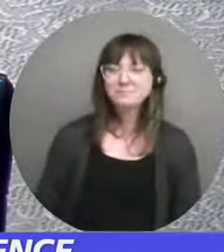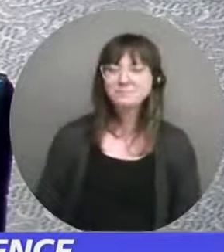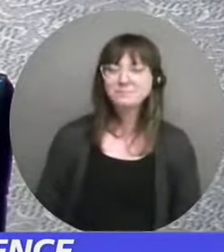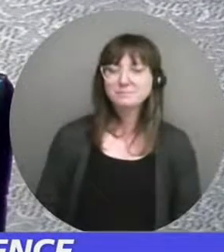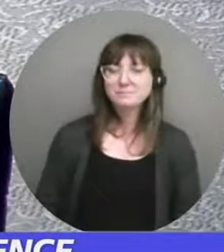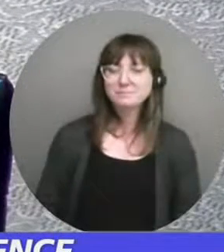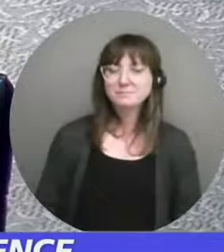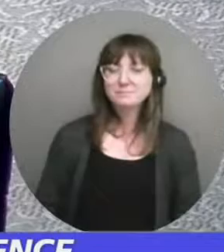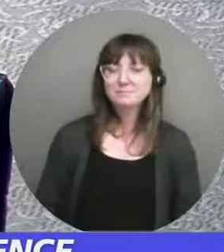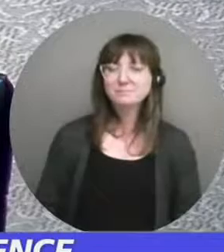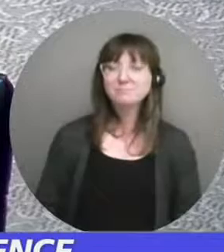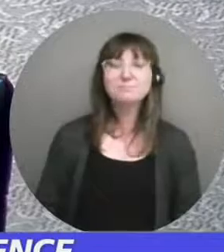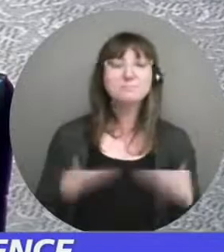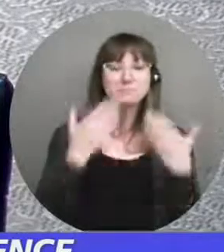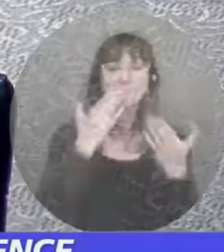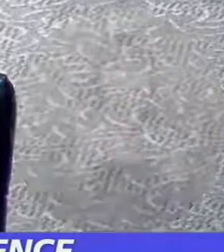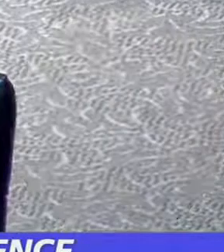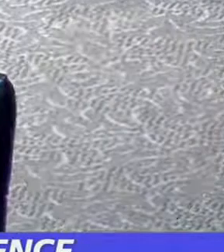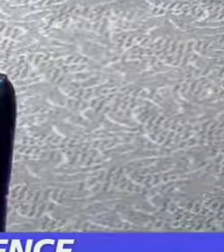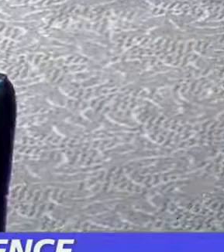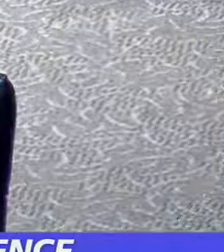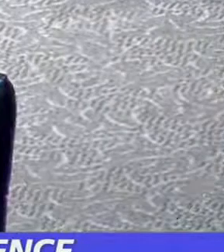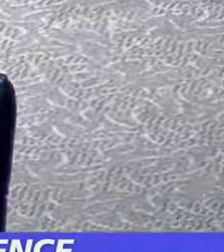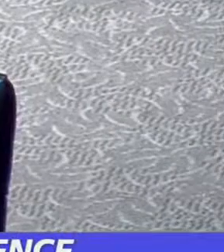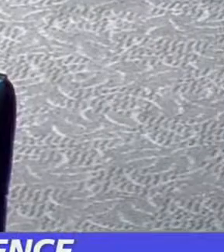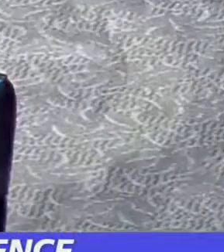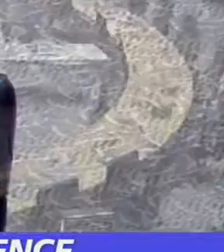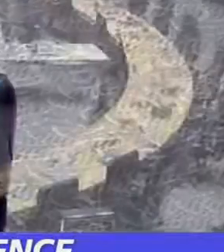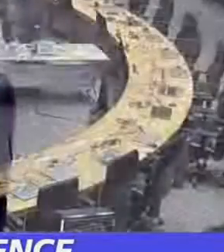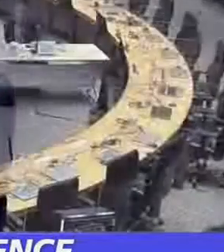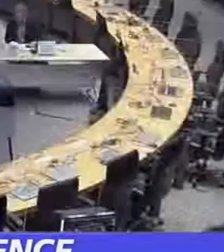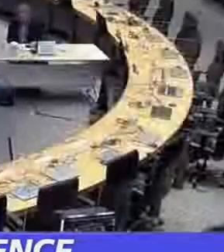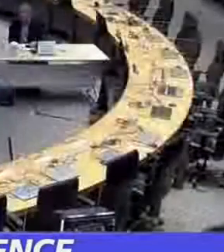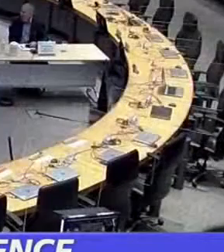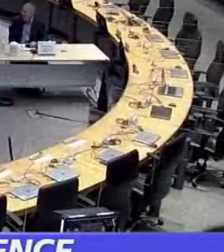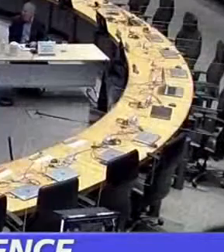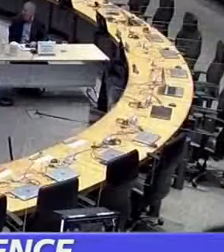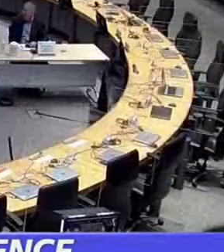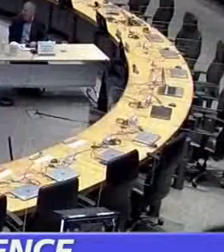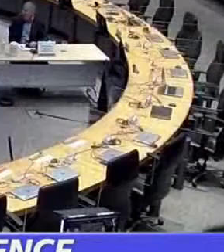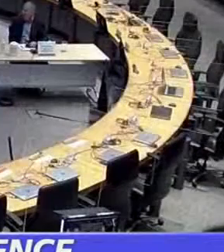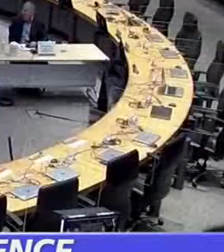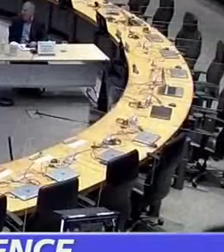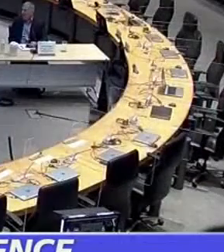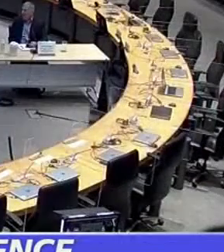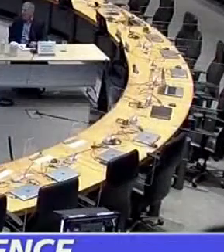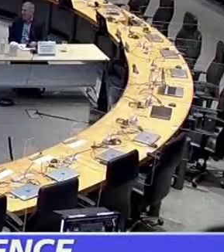everyone. Merci à tous. This is all the time that we have. C'est tout le temps que nous disposons aujourd'hui. Have a